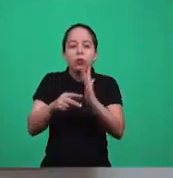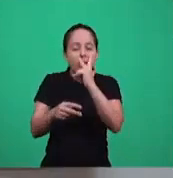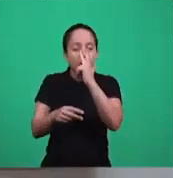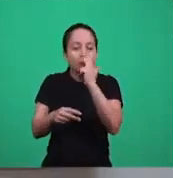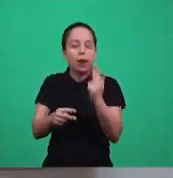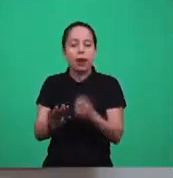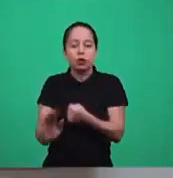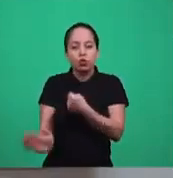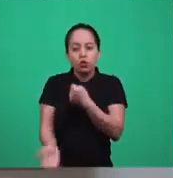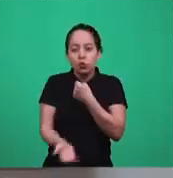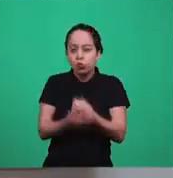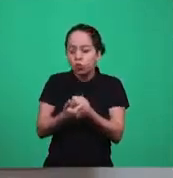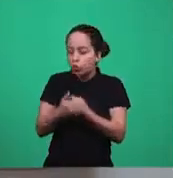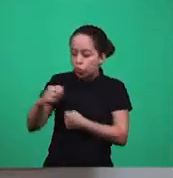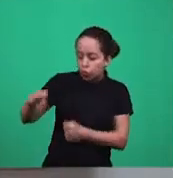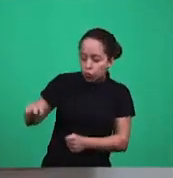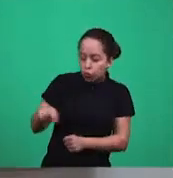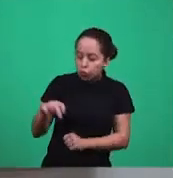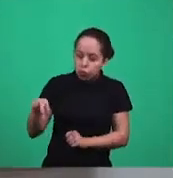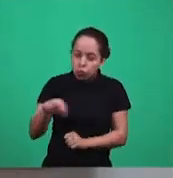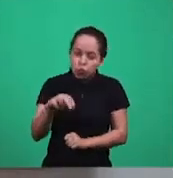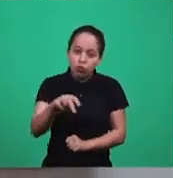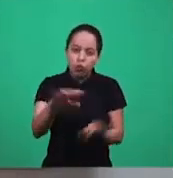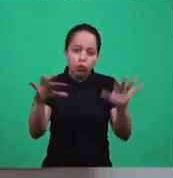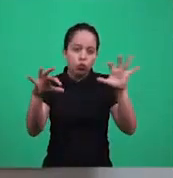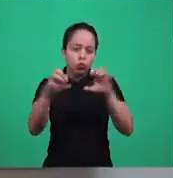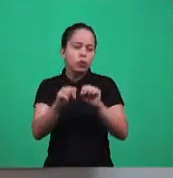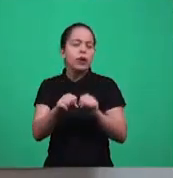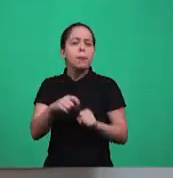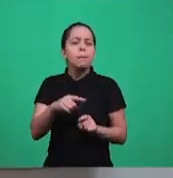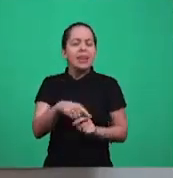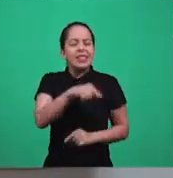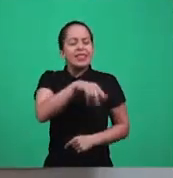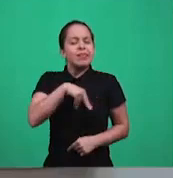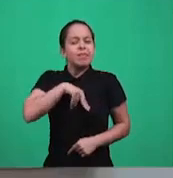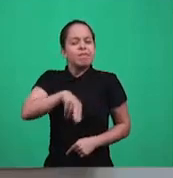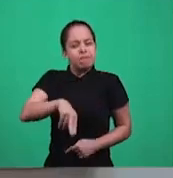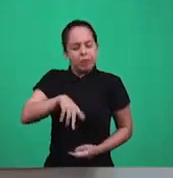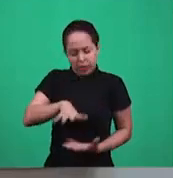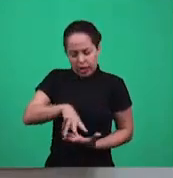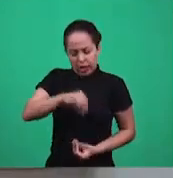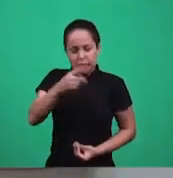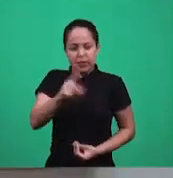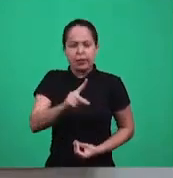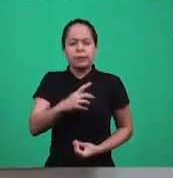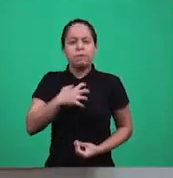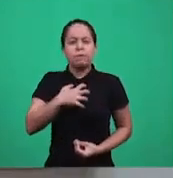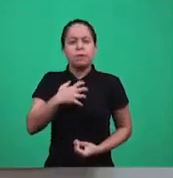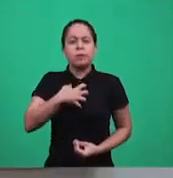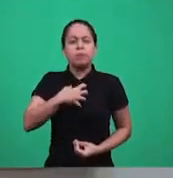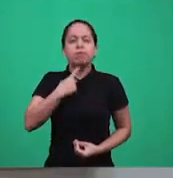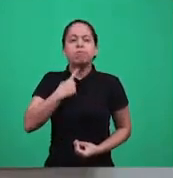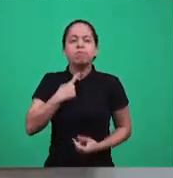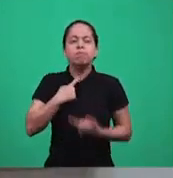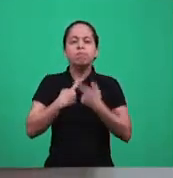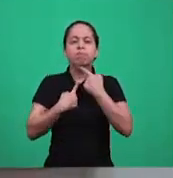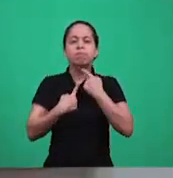soul. He needed that. It was a need. So that's the first thing. The second